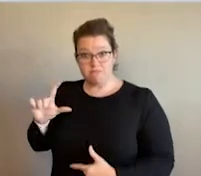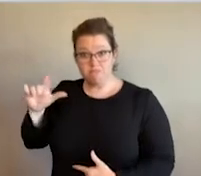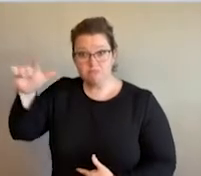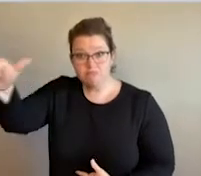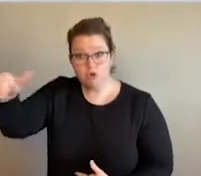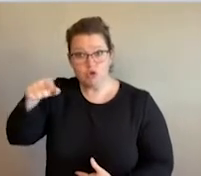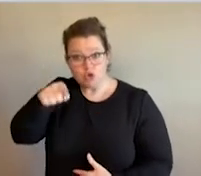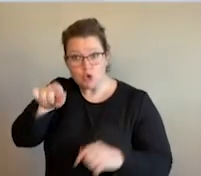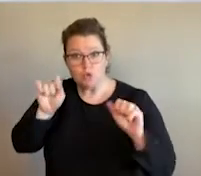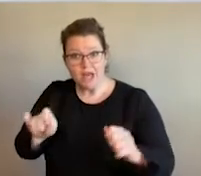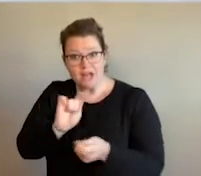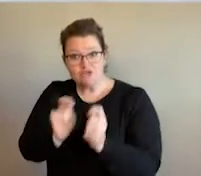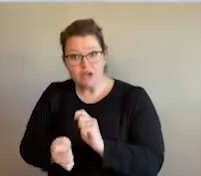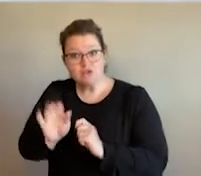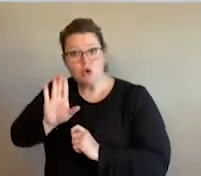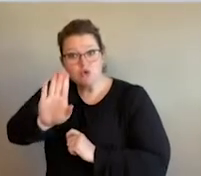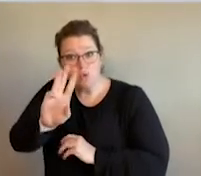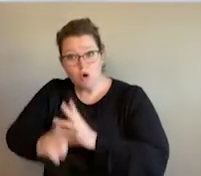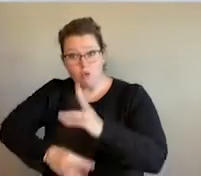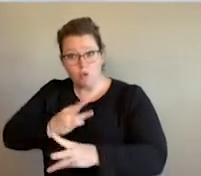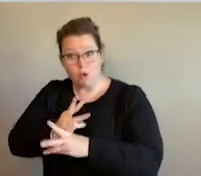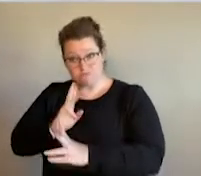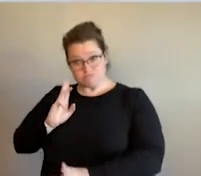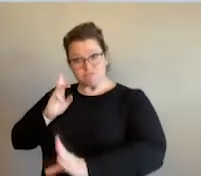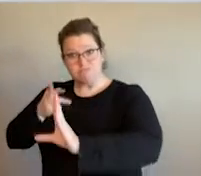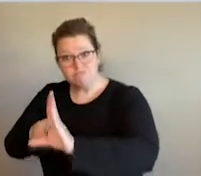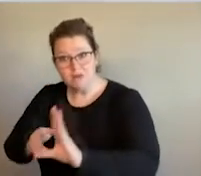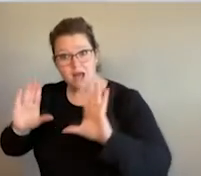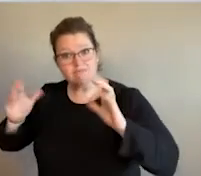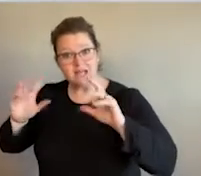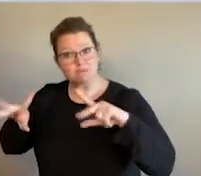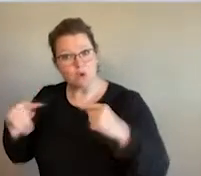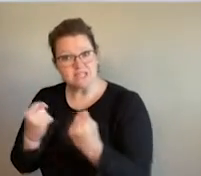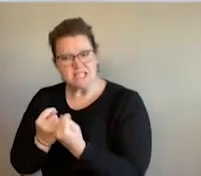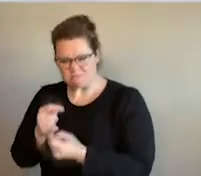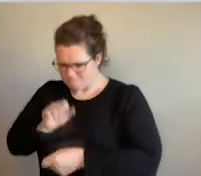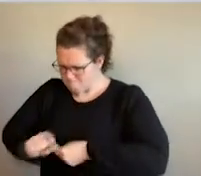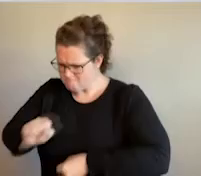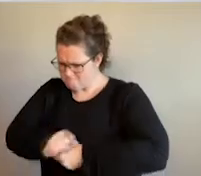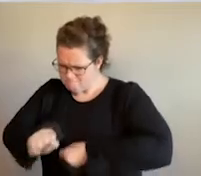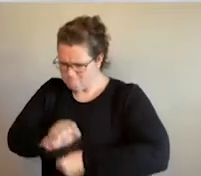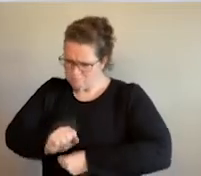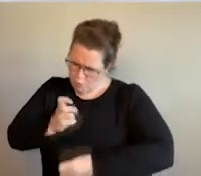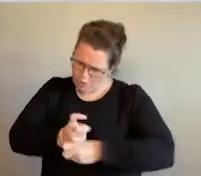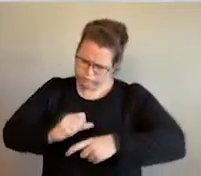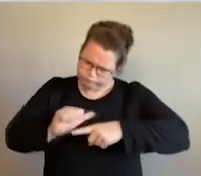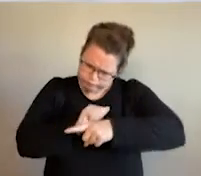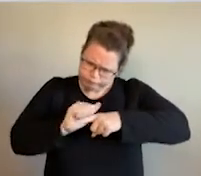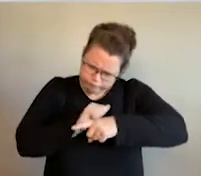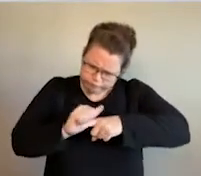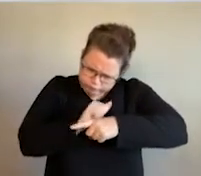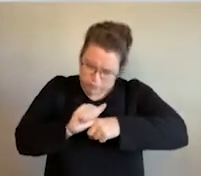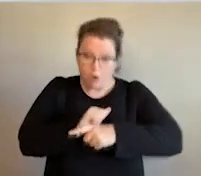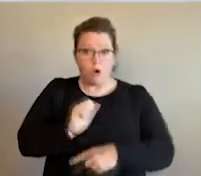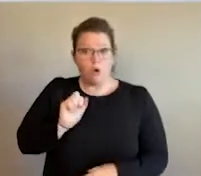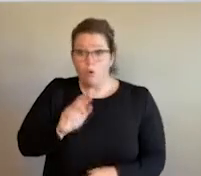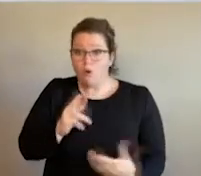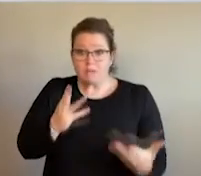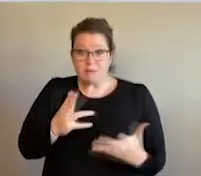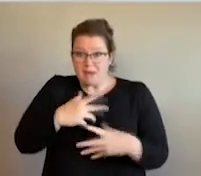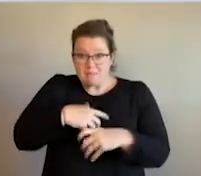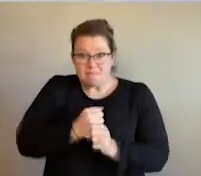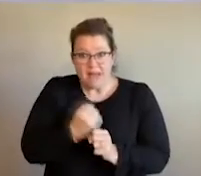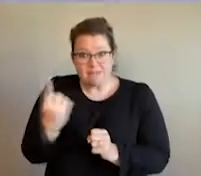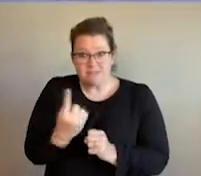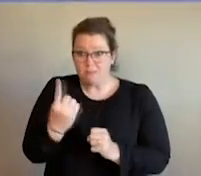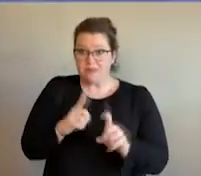you can change your own world and you can play that basketball that you love or create whatever it is that you want to create and work hard to